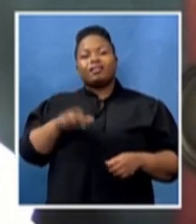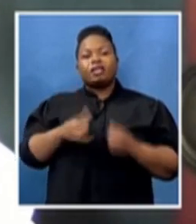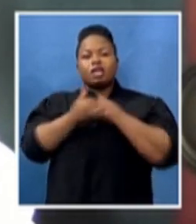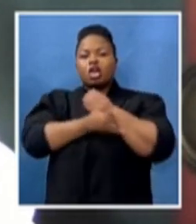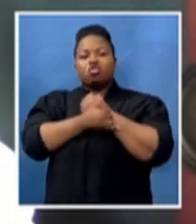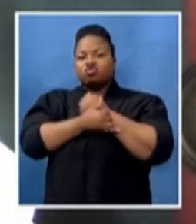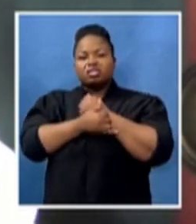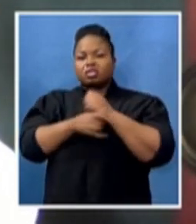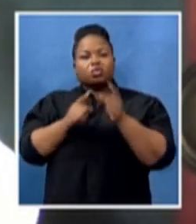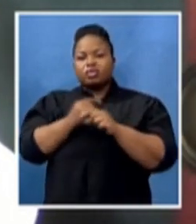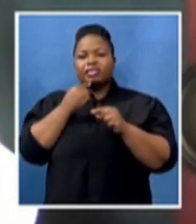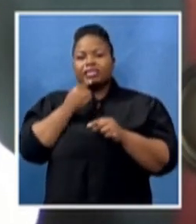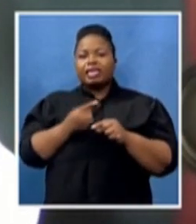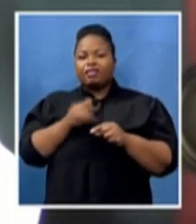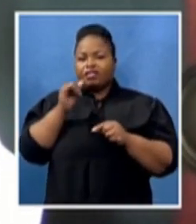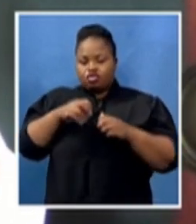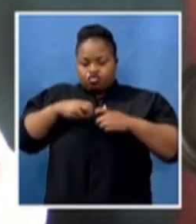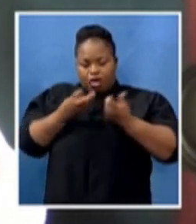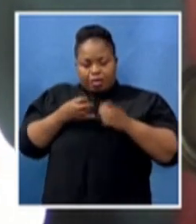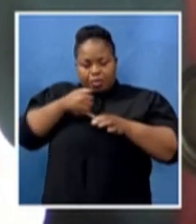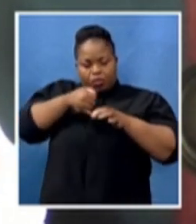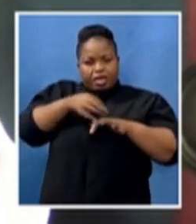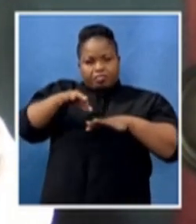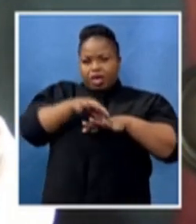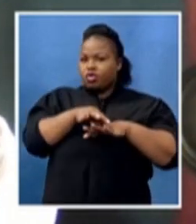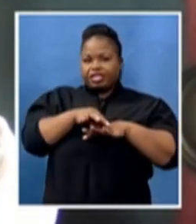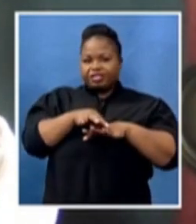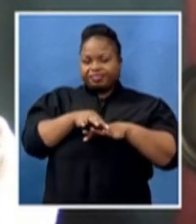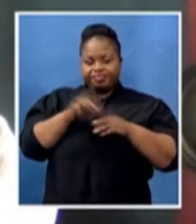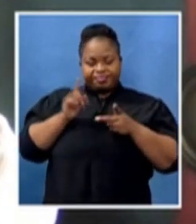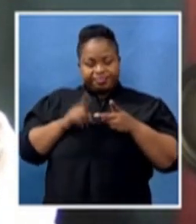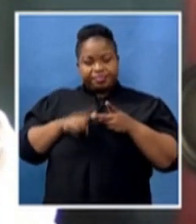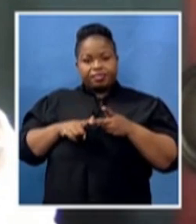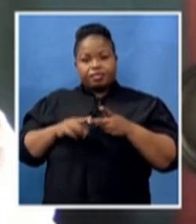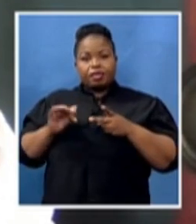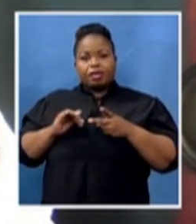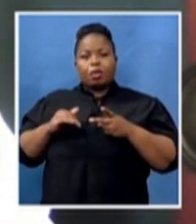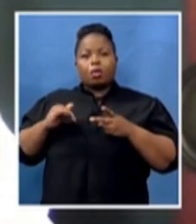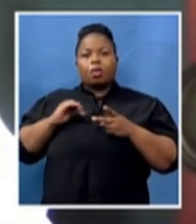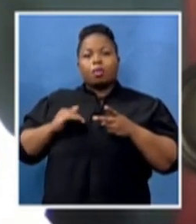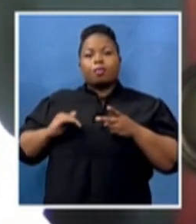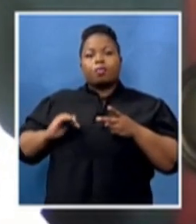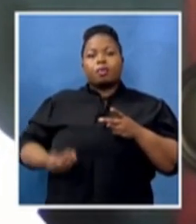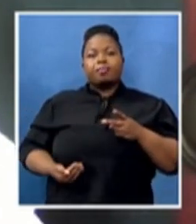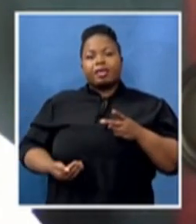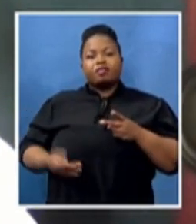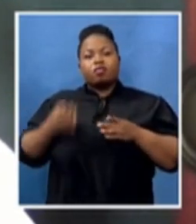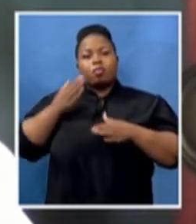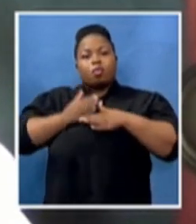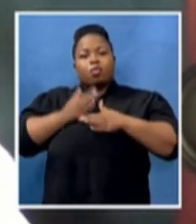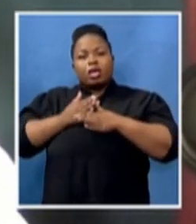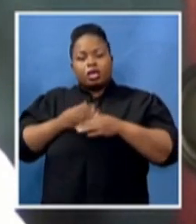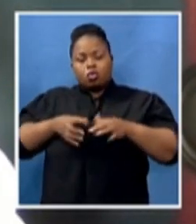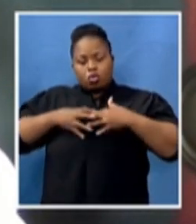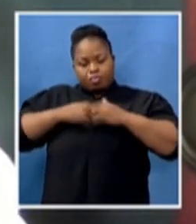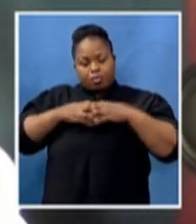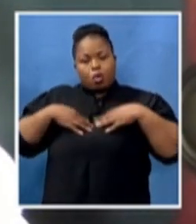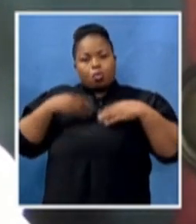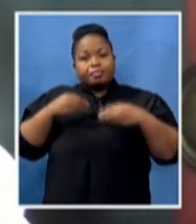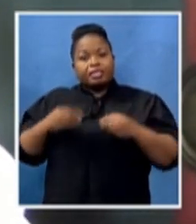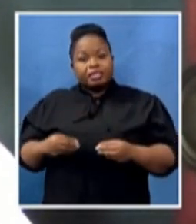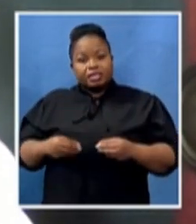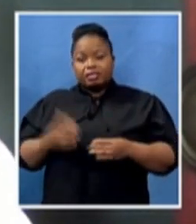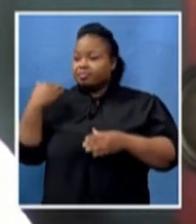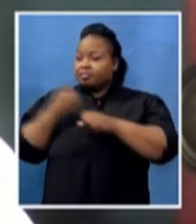laws preventing women from working or running their own businesses. The 2018 Women Business and Law Indicators